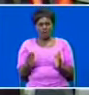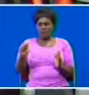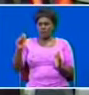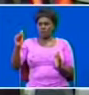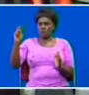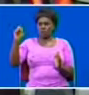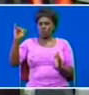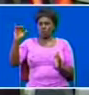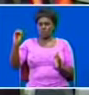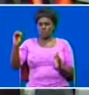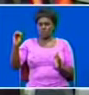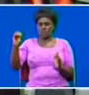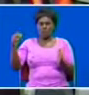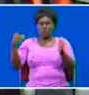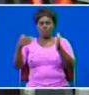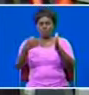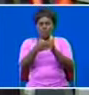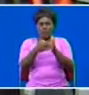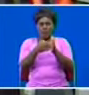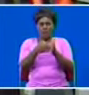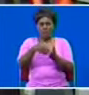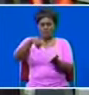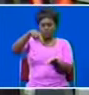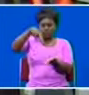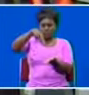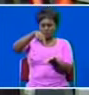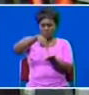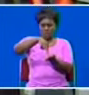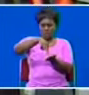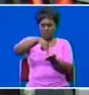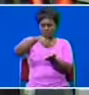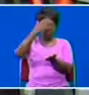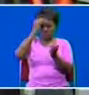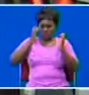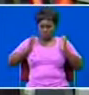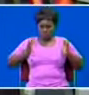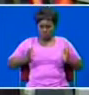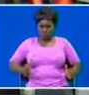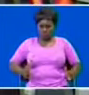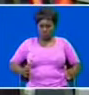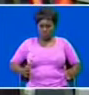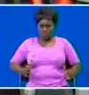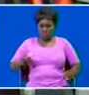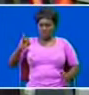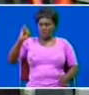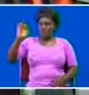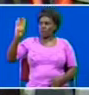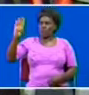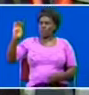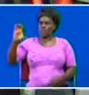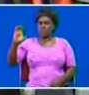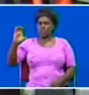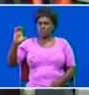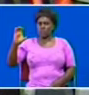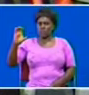Mkalla has been barred from running for office on integrity grounds. A statement from the IEBC says the move